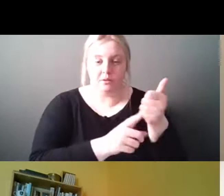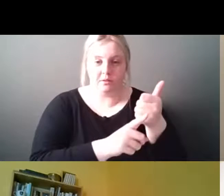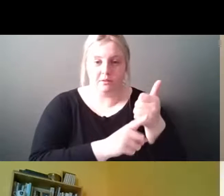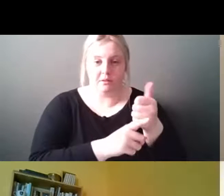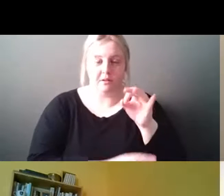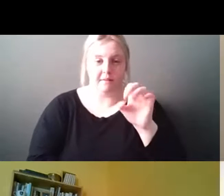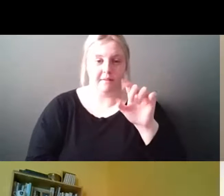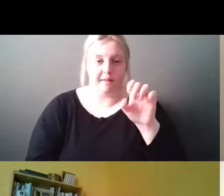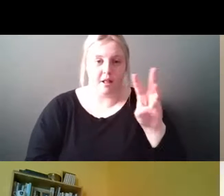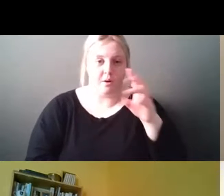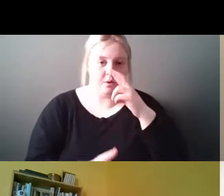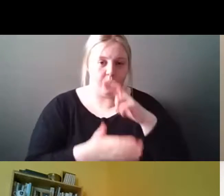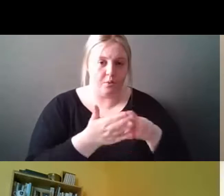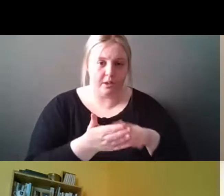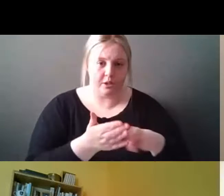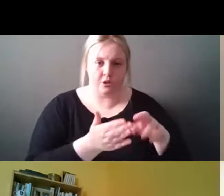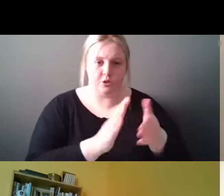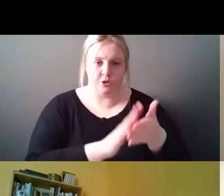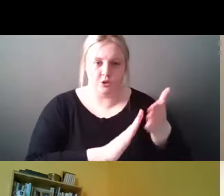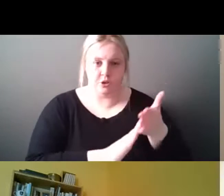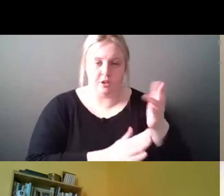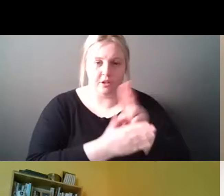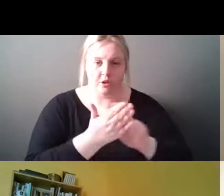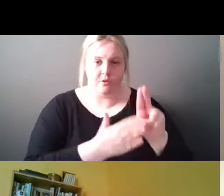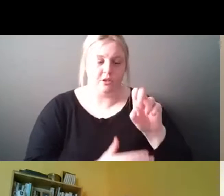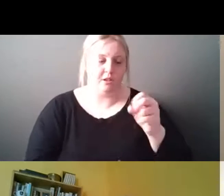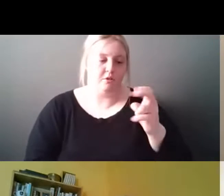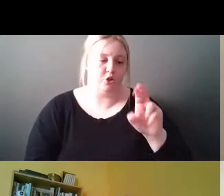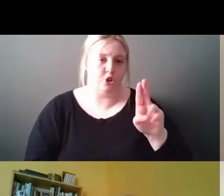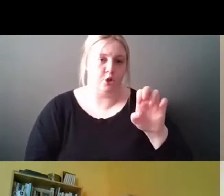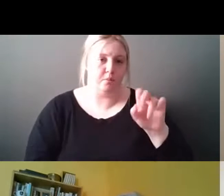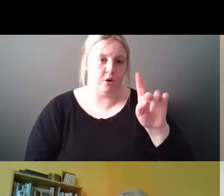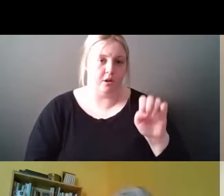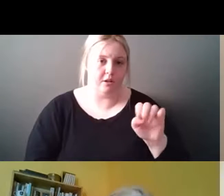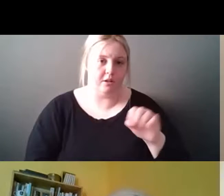research chair on mistreatment of older adults at the University of Sherbrooke. They had